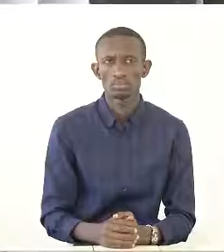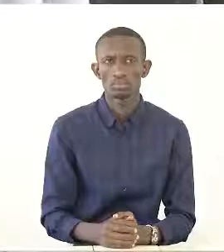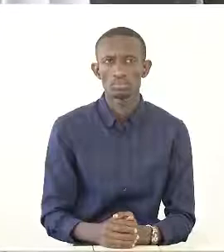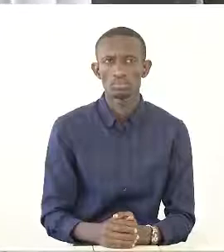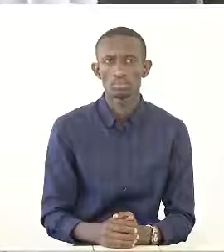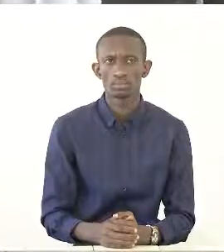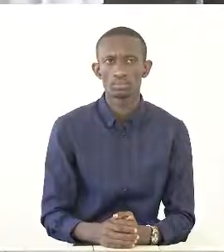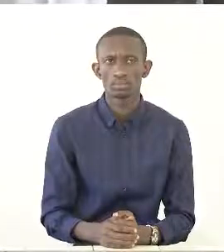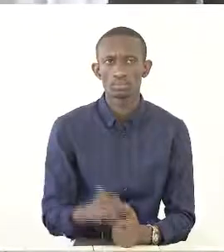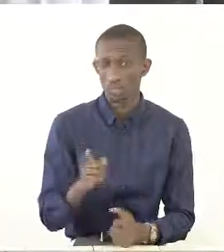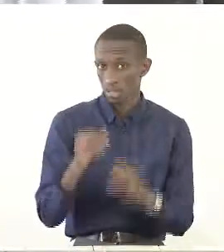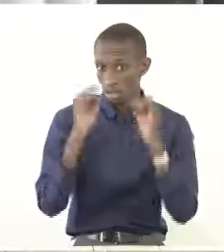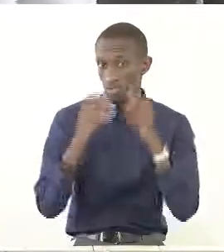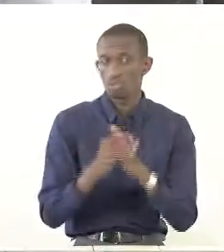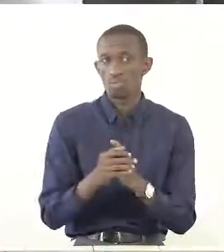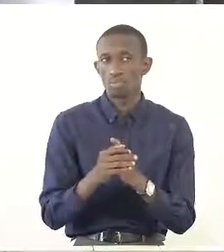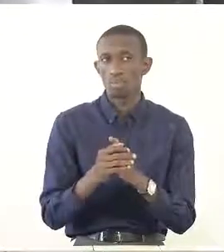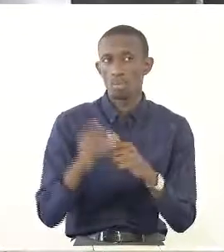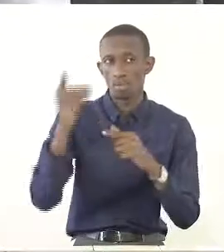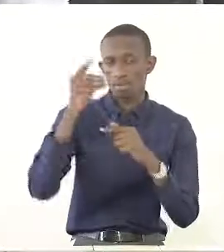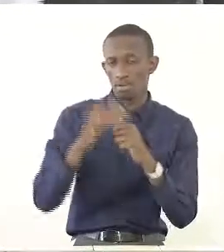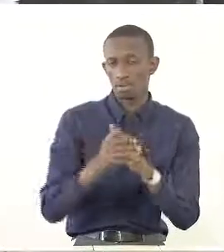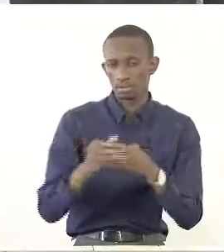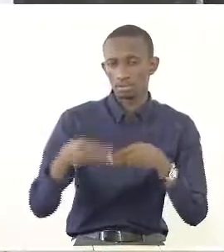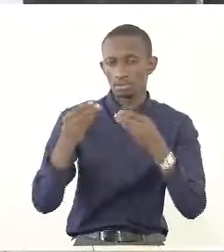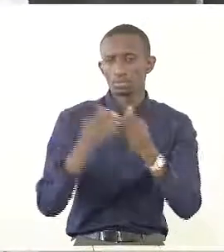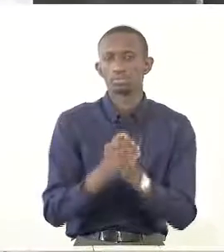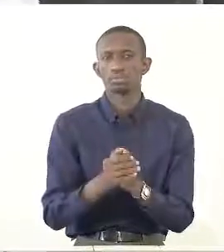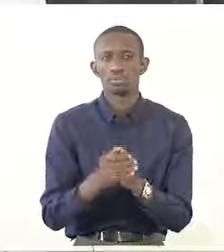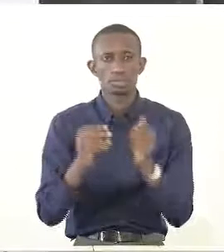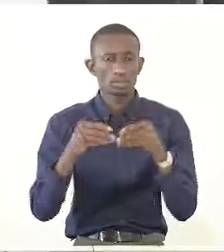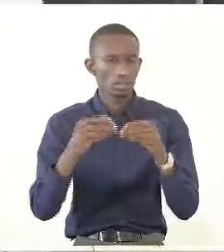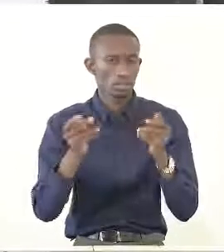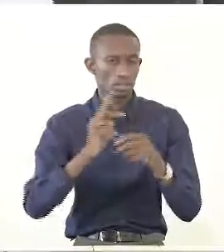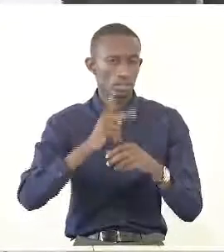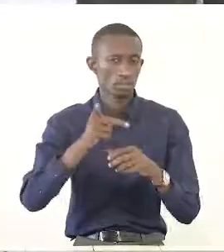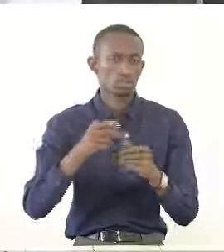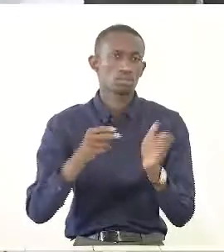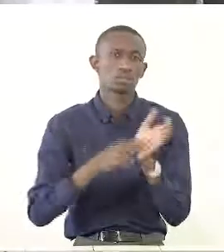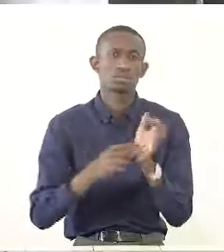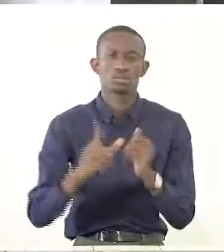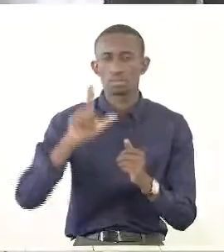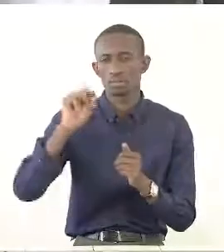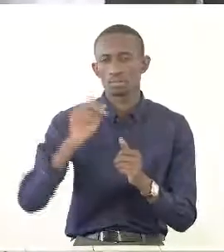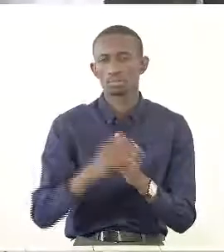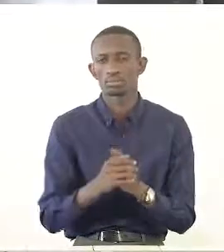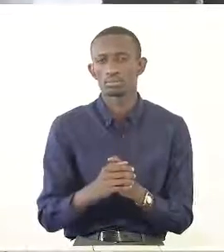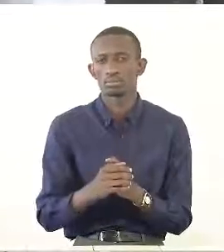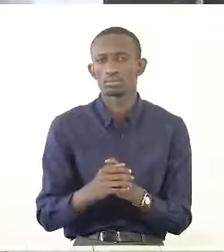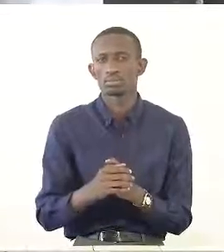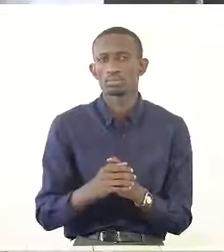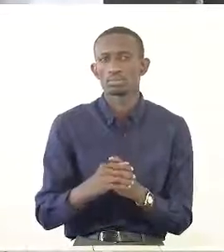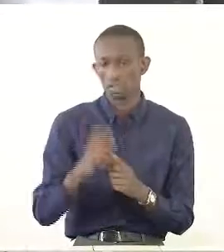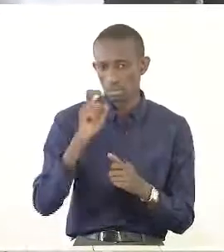the derivative of the denominator, the answer is ln of x